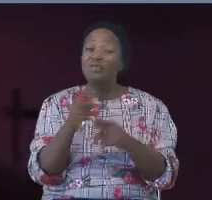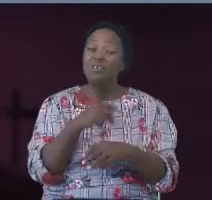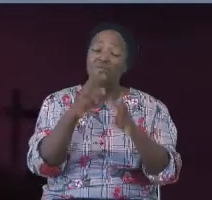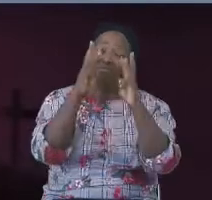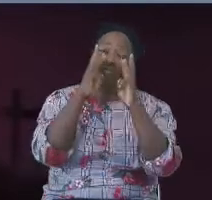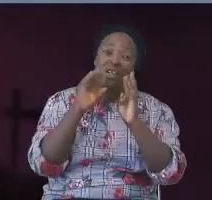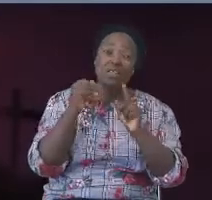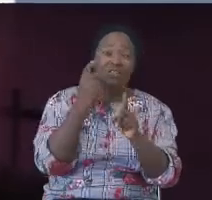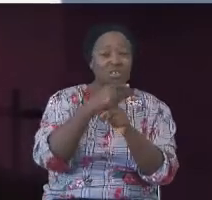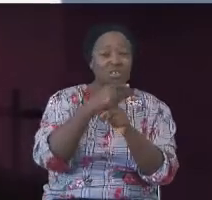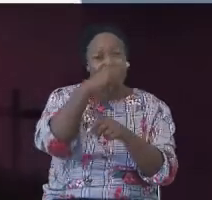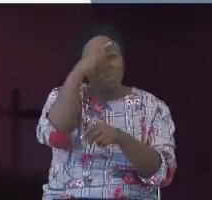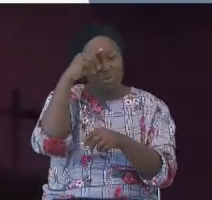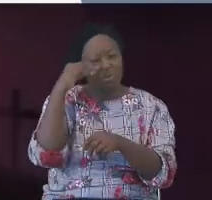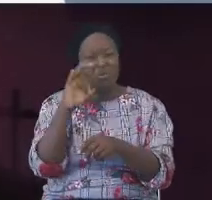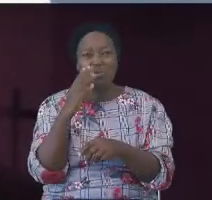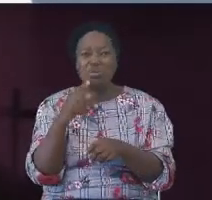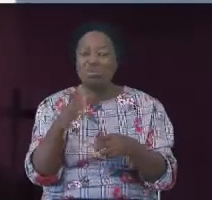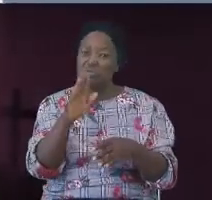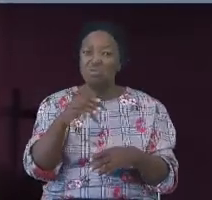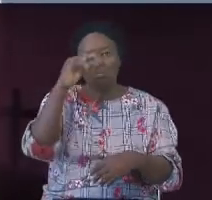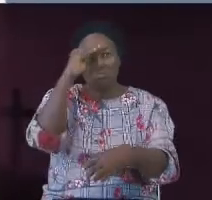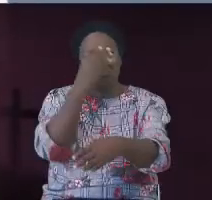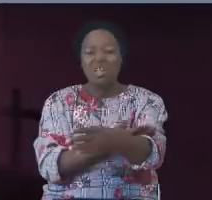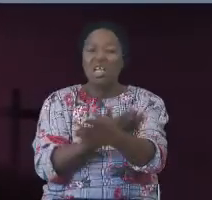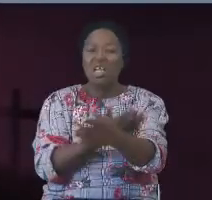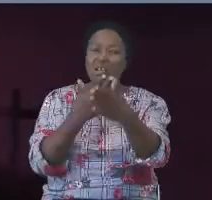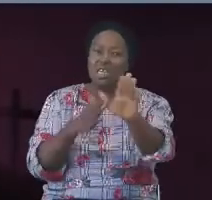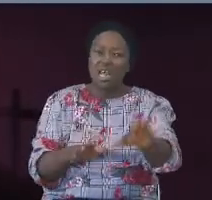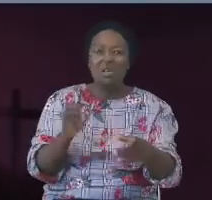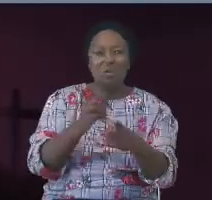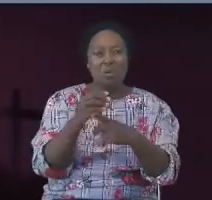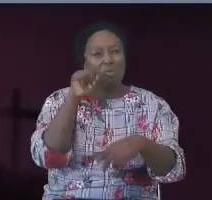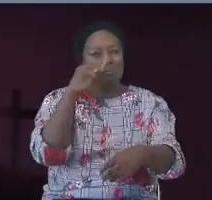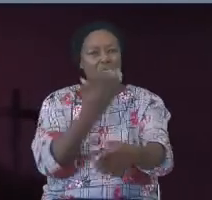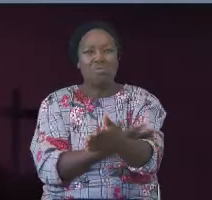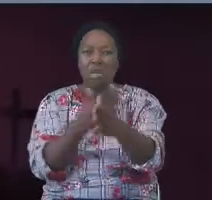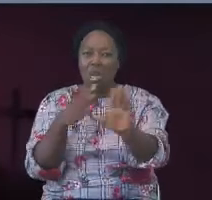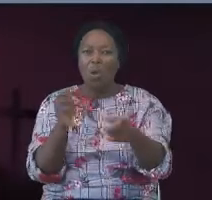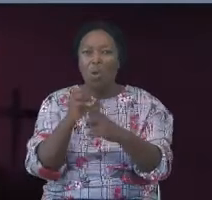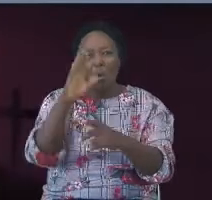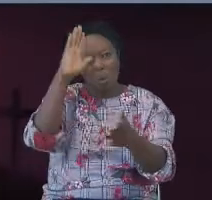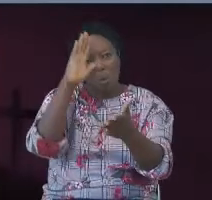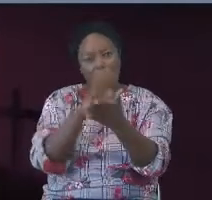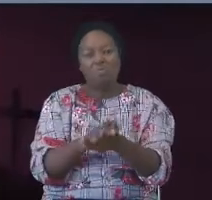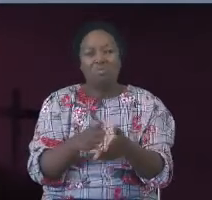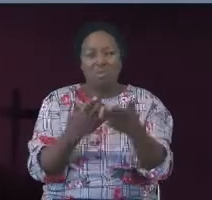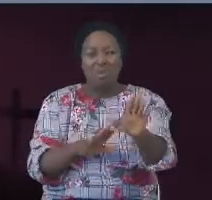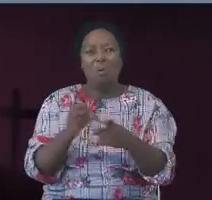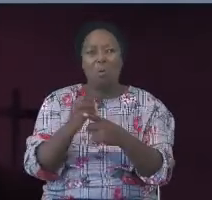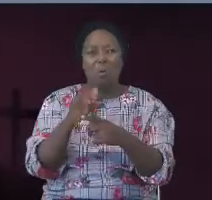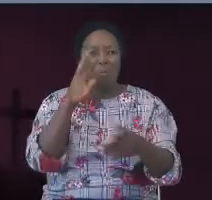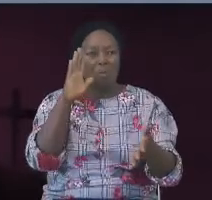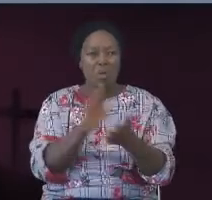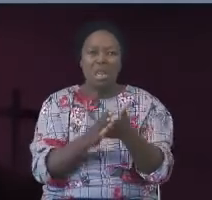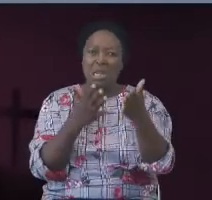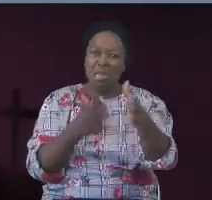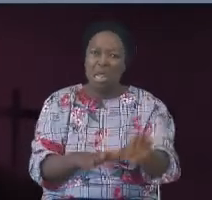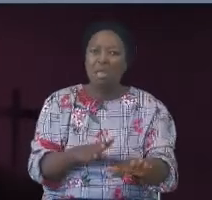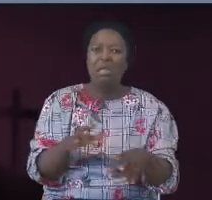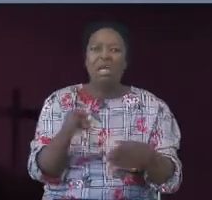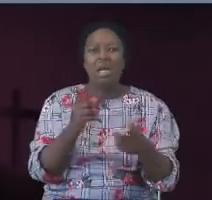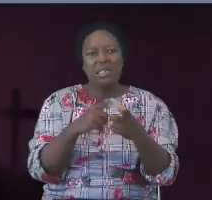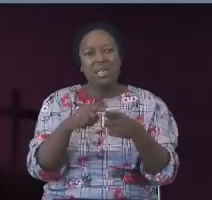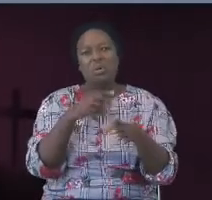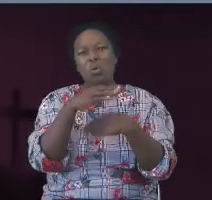be your mind if you're crying because of sorrow you've lost a child you've lost a